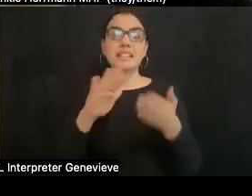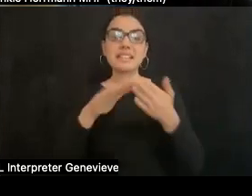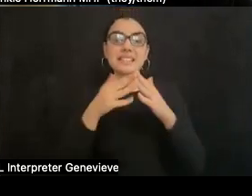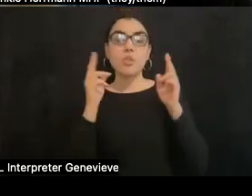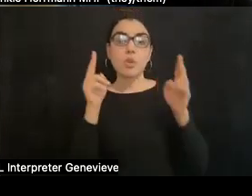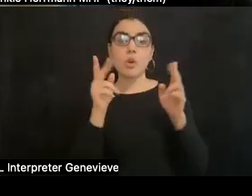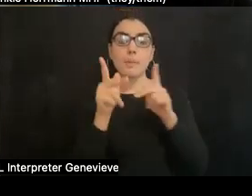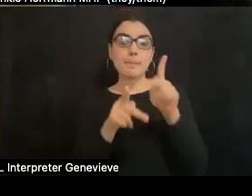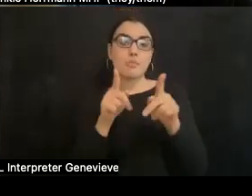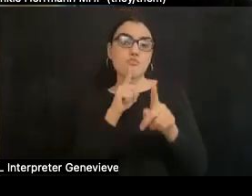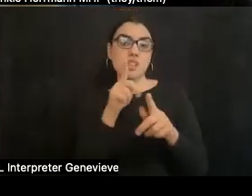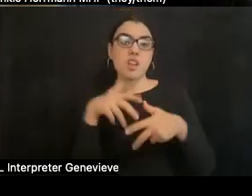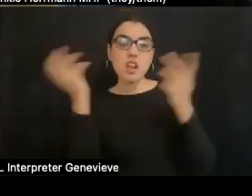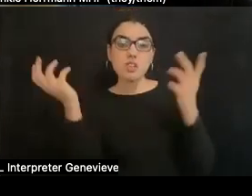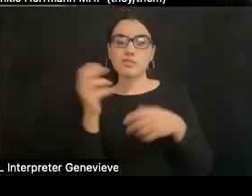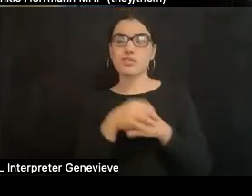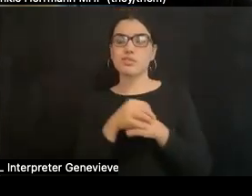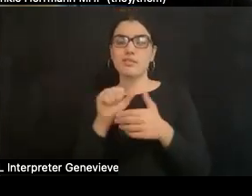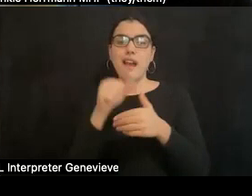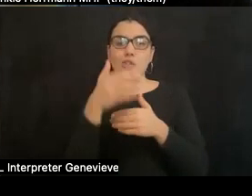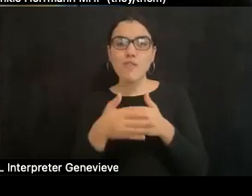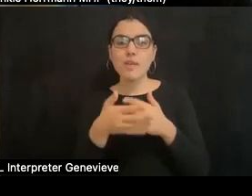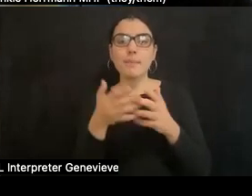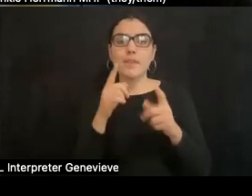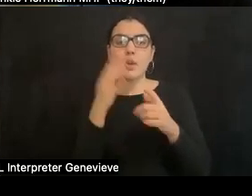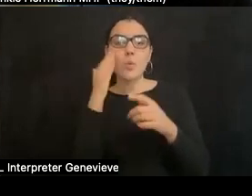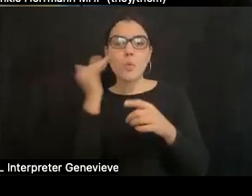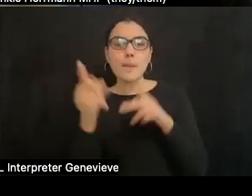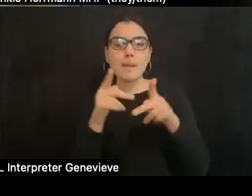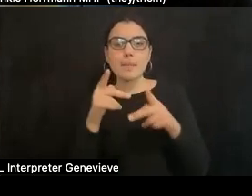the algorithm. Like, why should people have to be in crisis